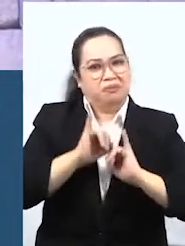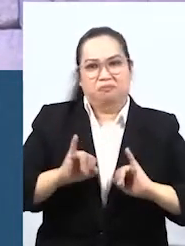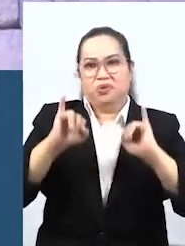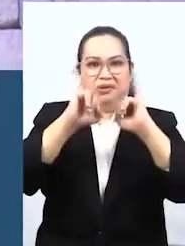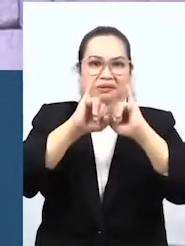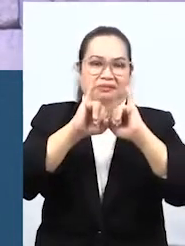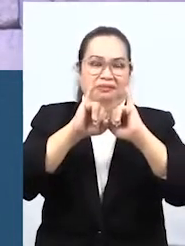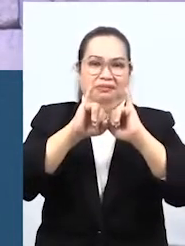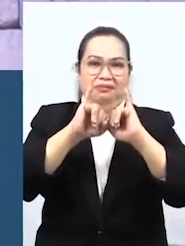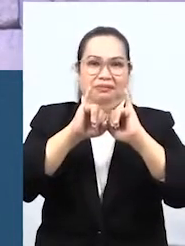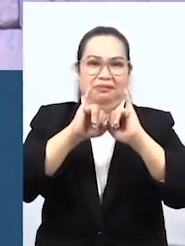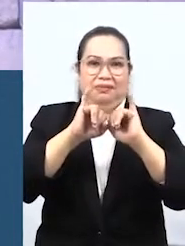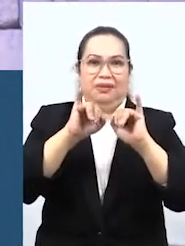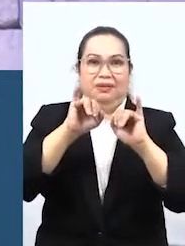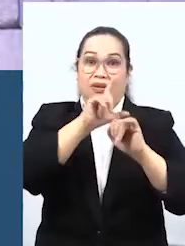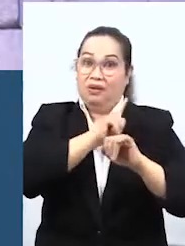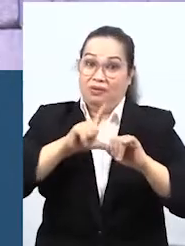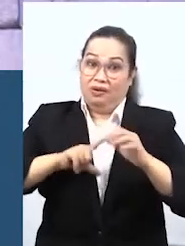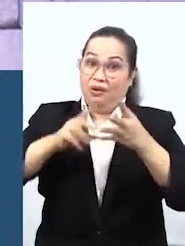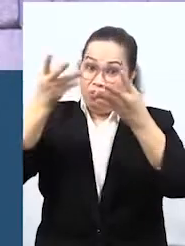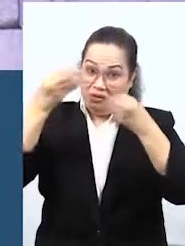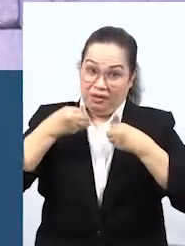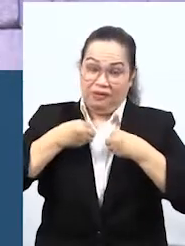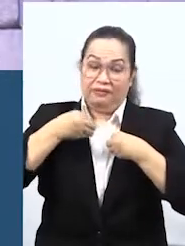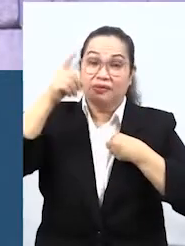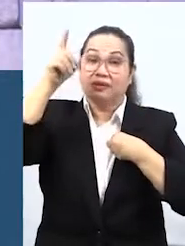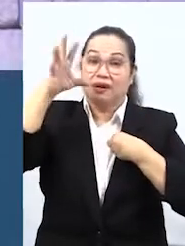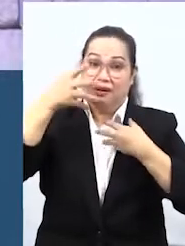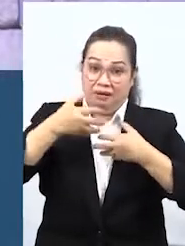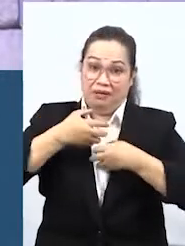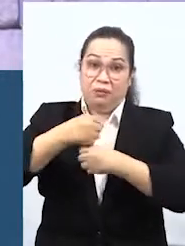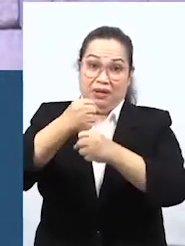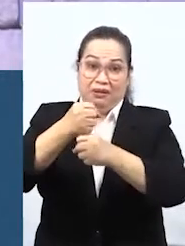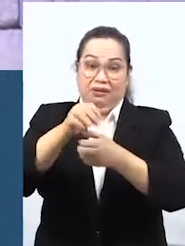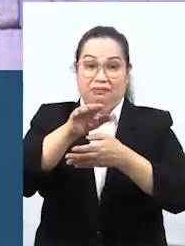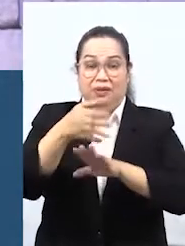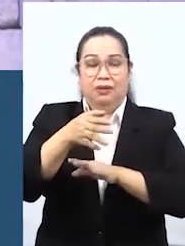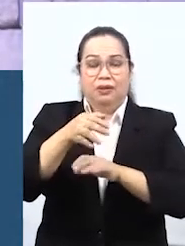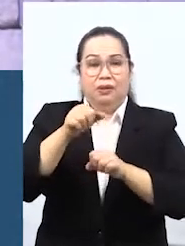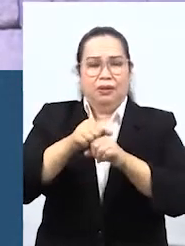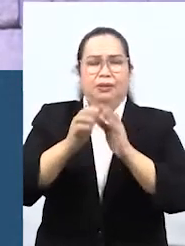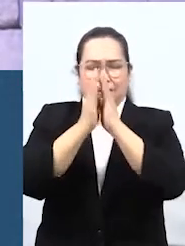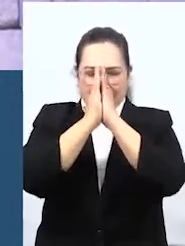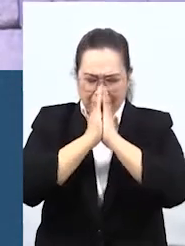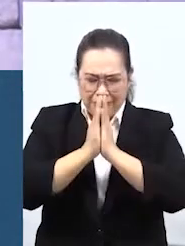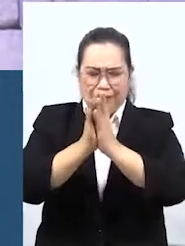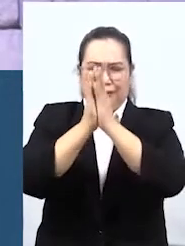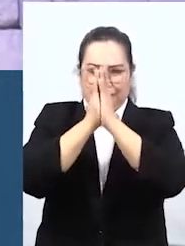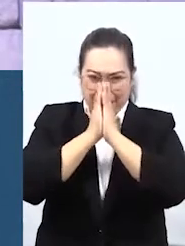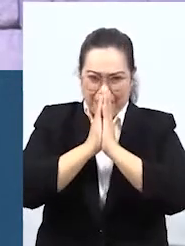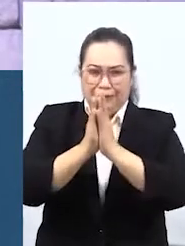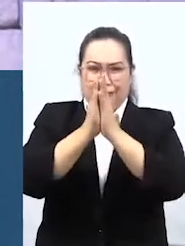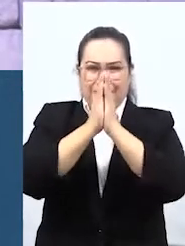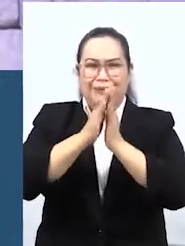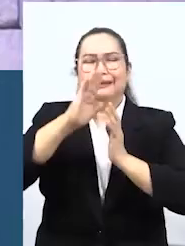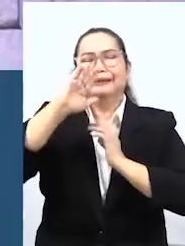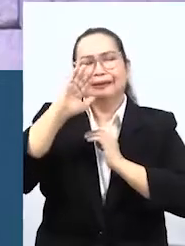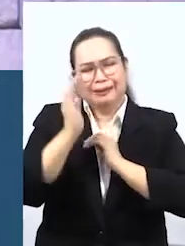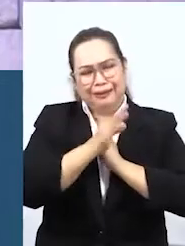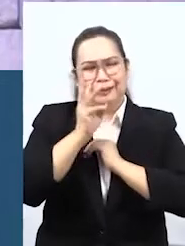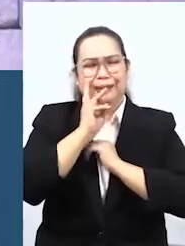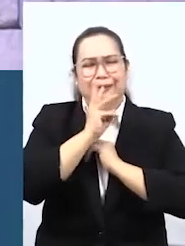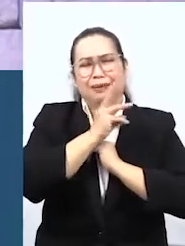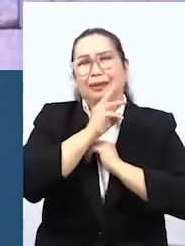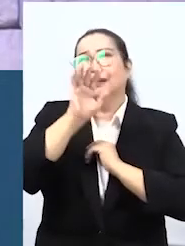child the Lord gives the Lord takes away so we pray and we pray It's like the widow in the story Lord